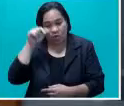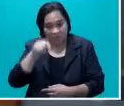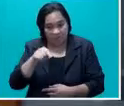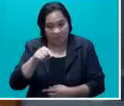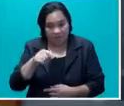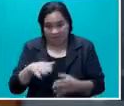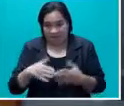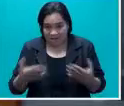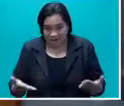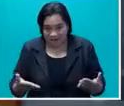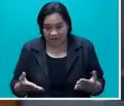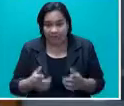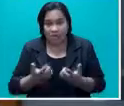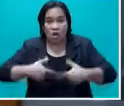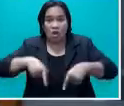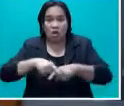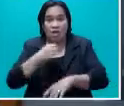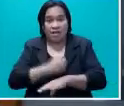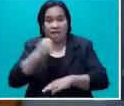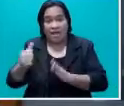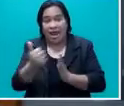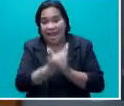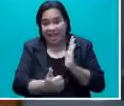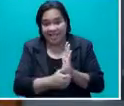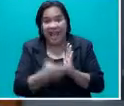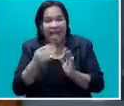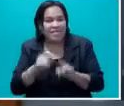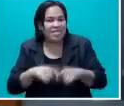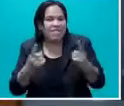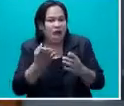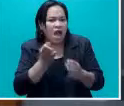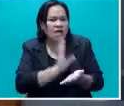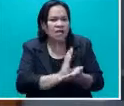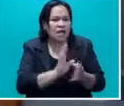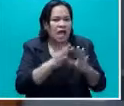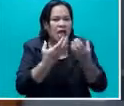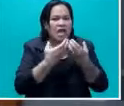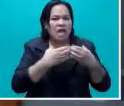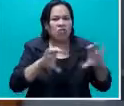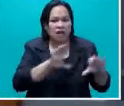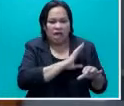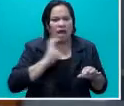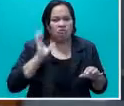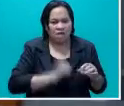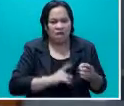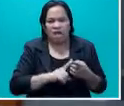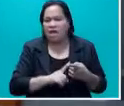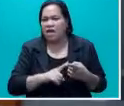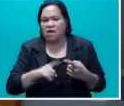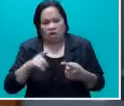the current Local Government Act, which has different councillors, does not augur in well, and they